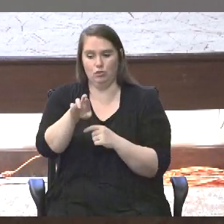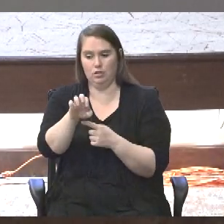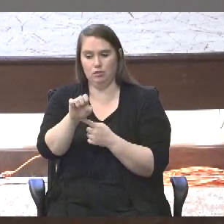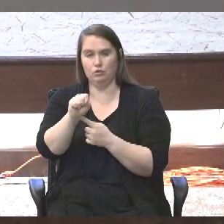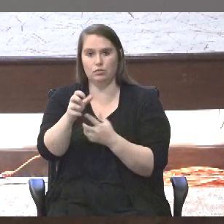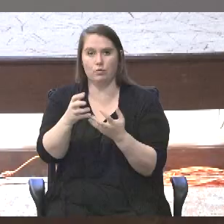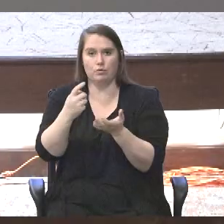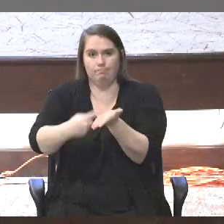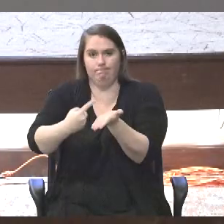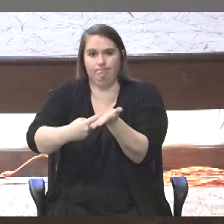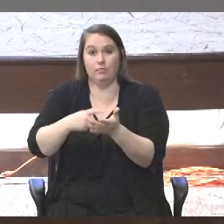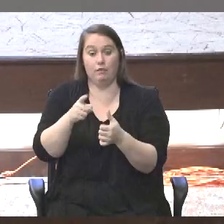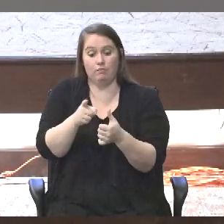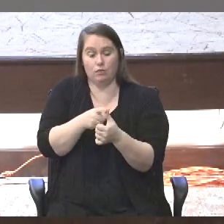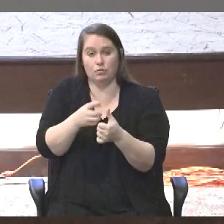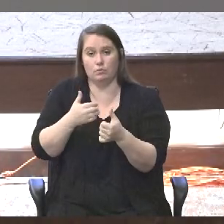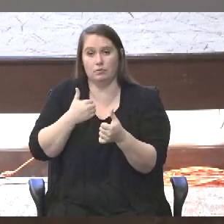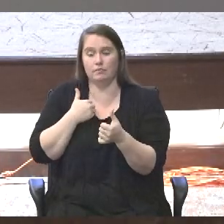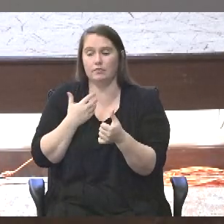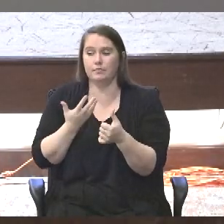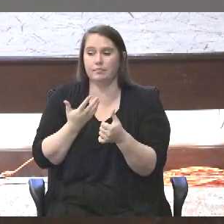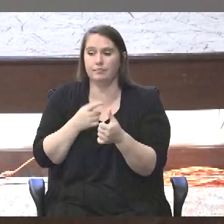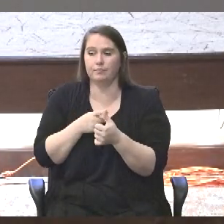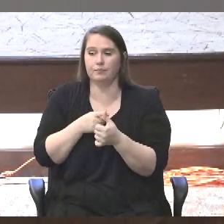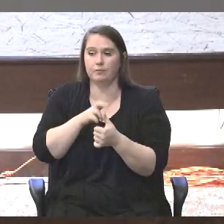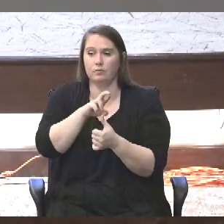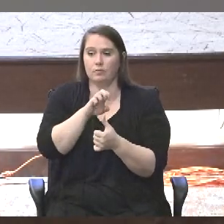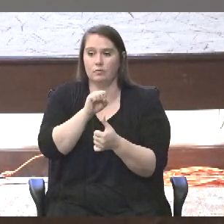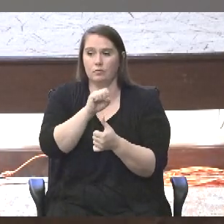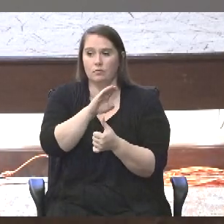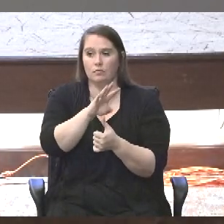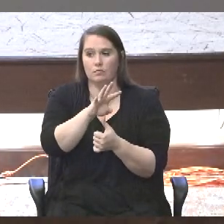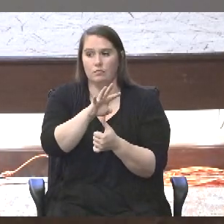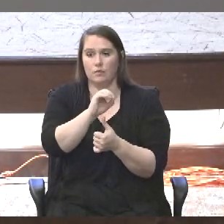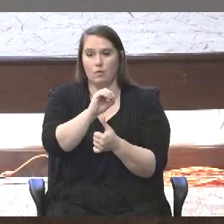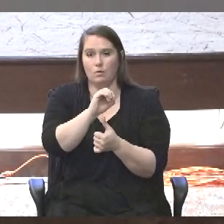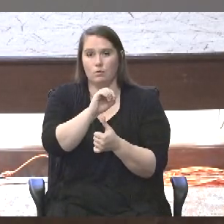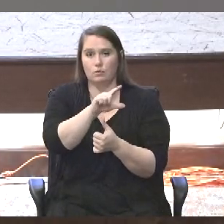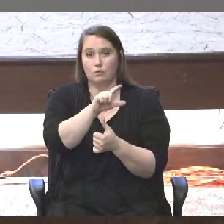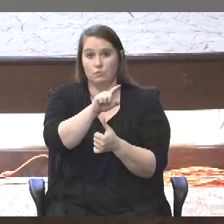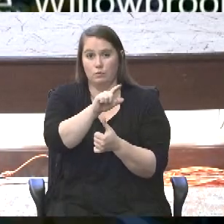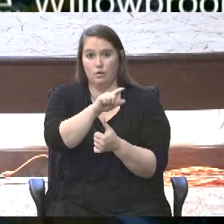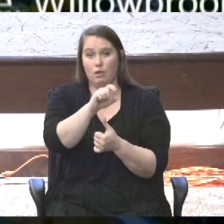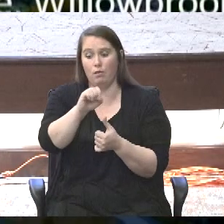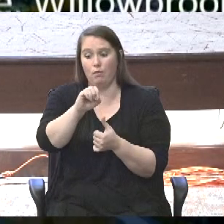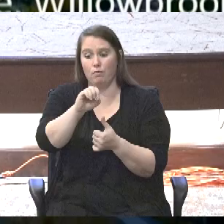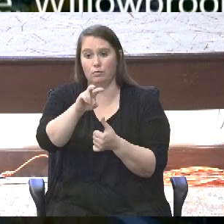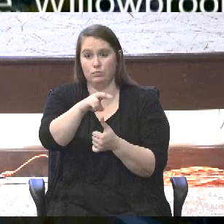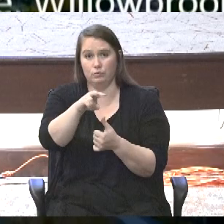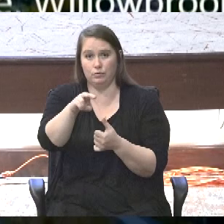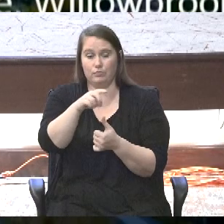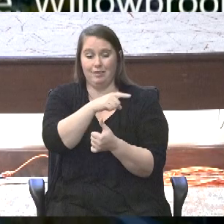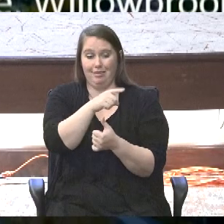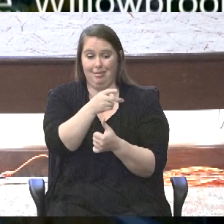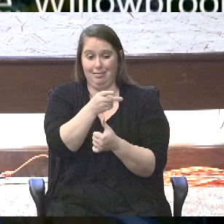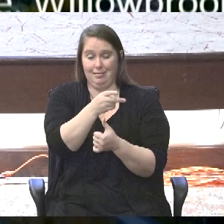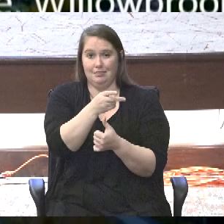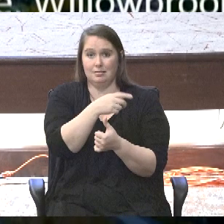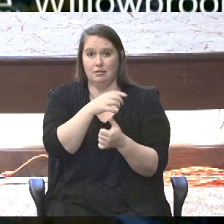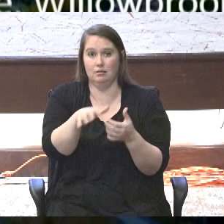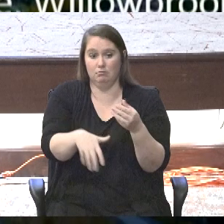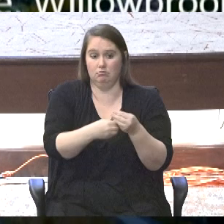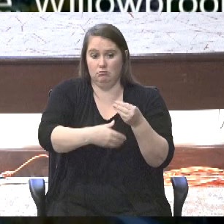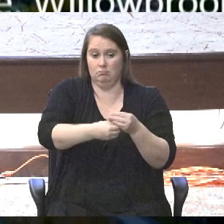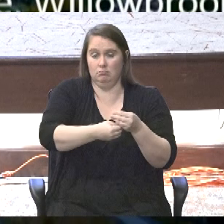off, we've got resolutions 021 and 022. These are the amendments to the